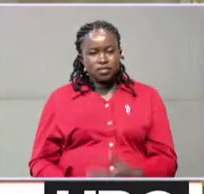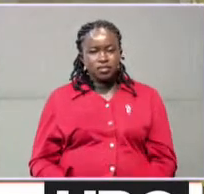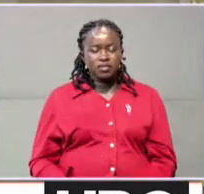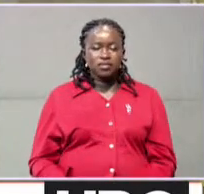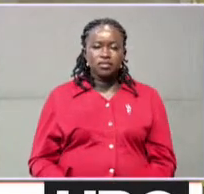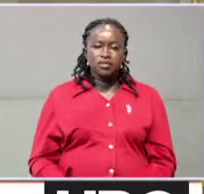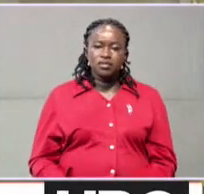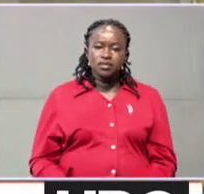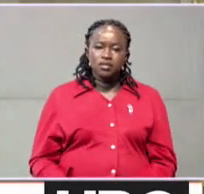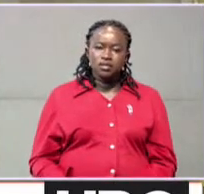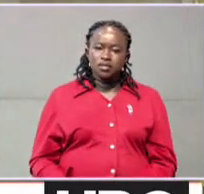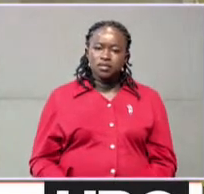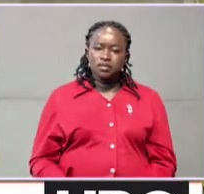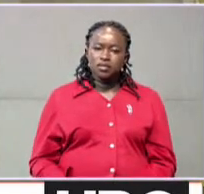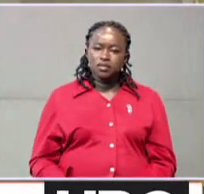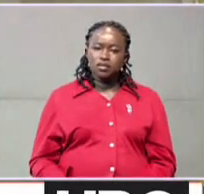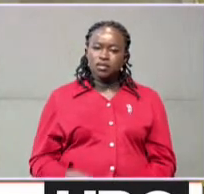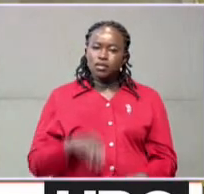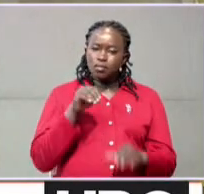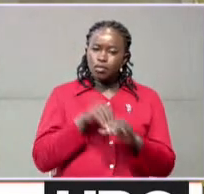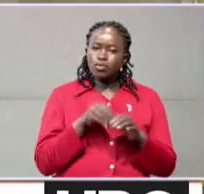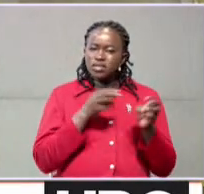is it on our system correct